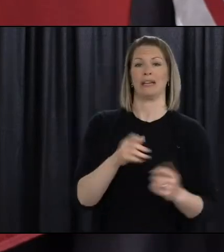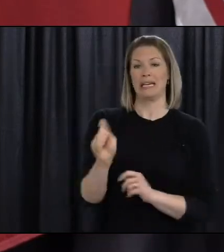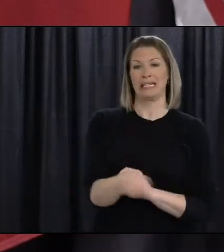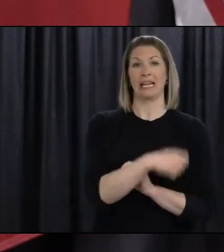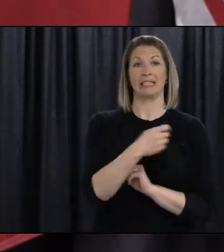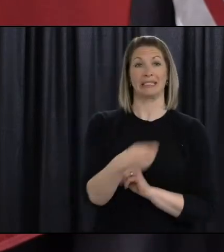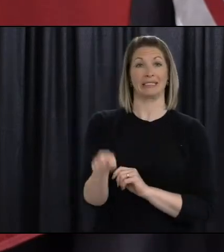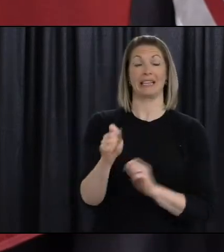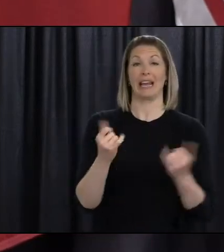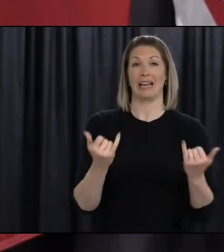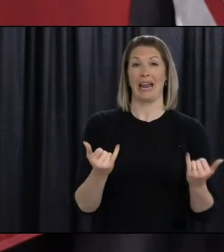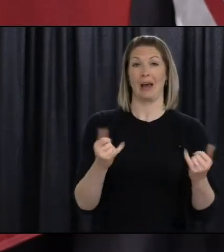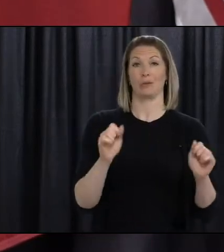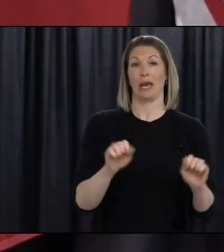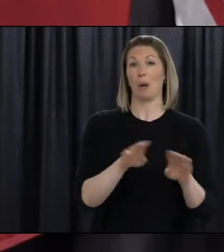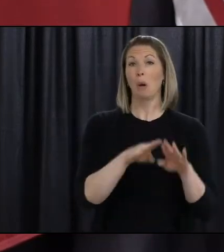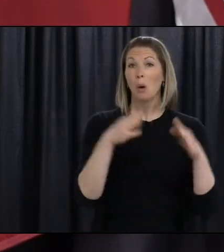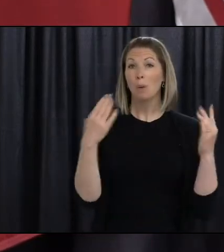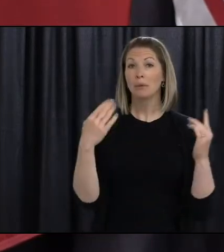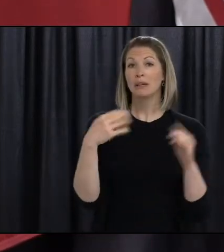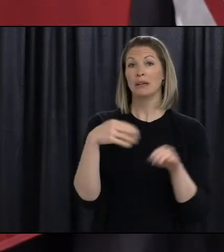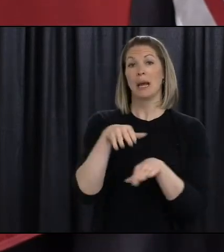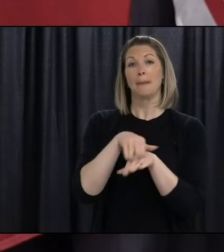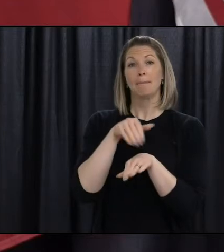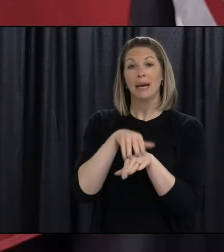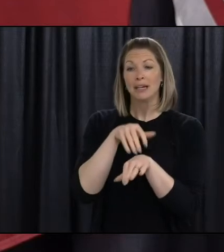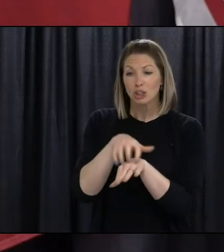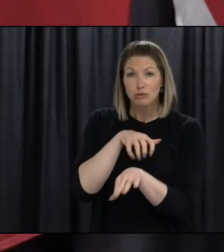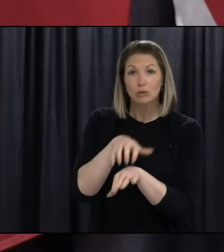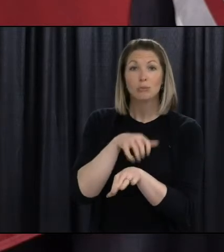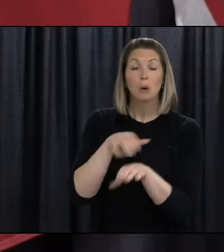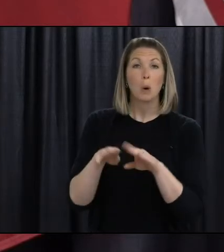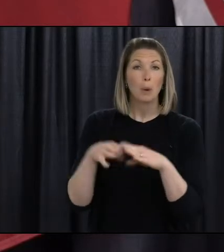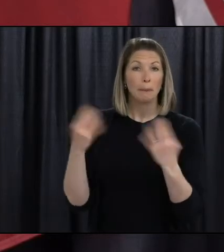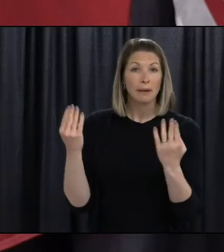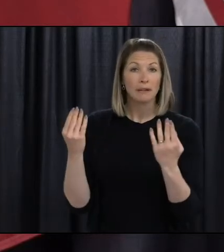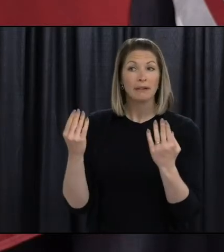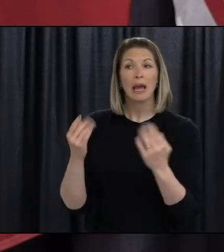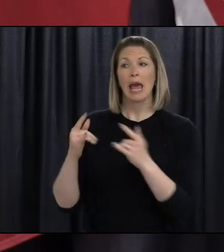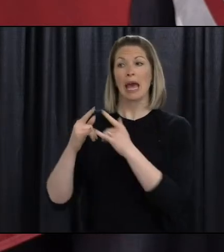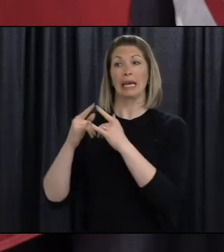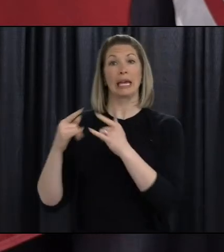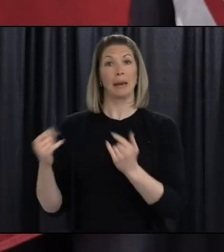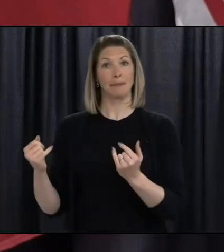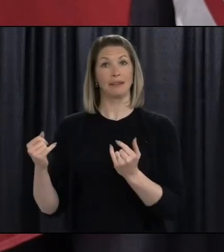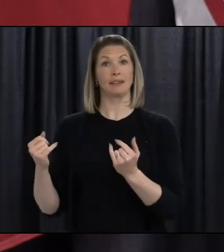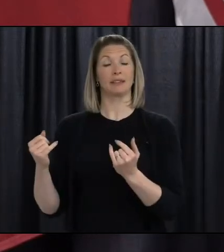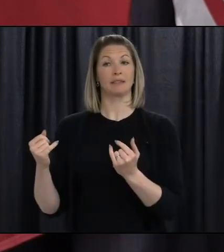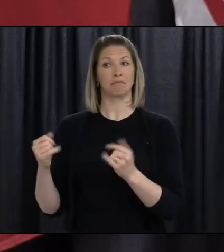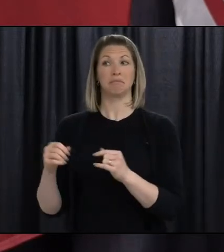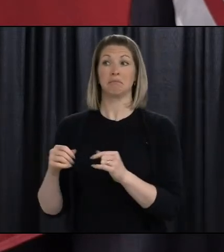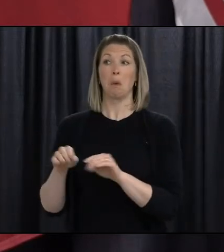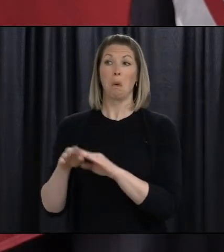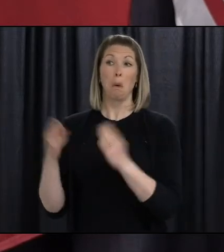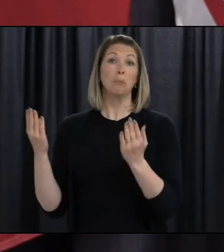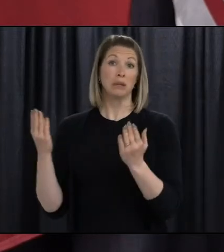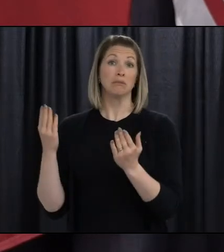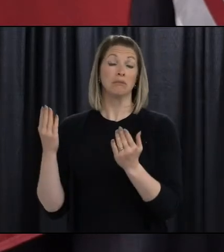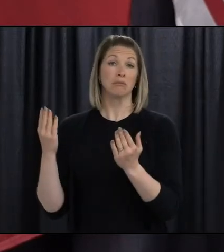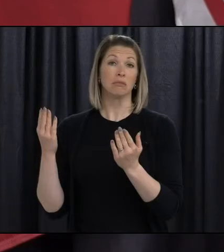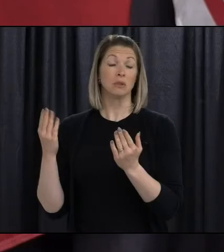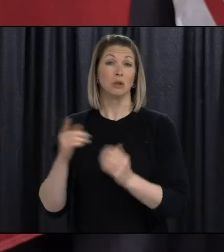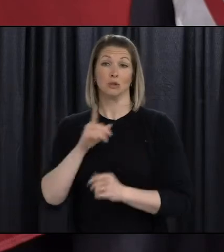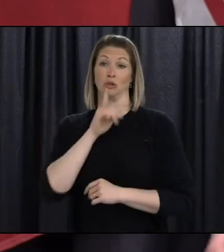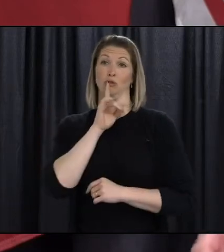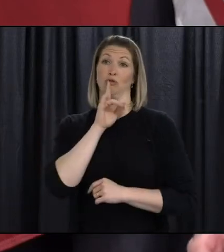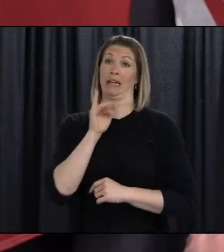some changes in pet grooming. Also for those interested in camping. So this is so far a good news Friday for this